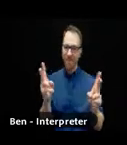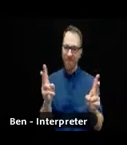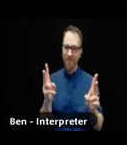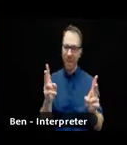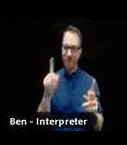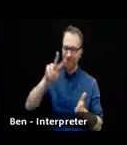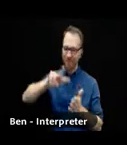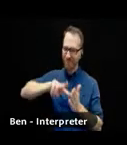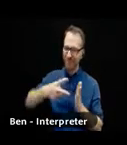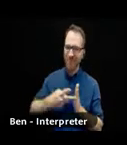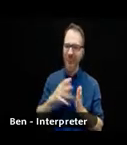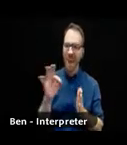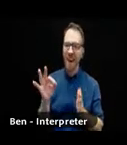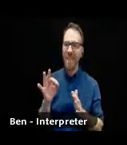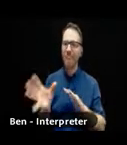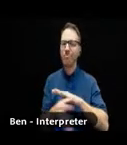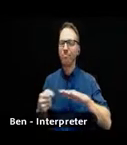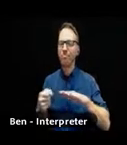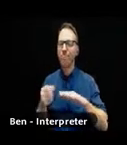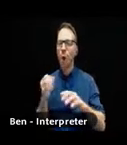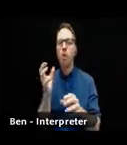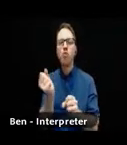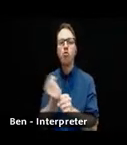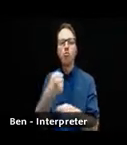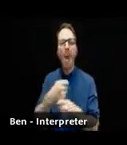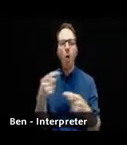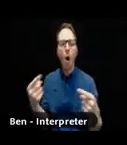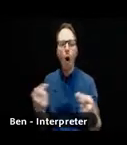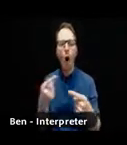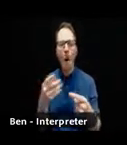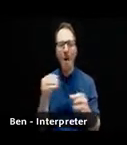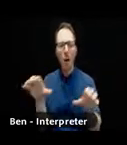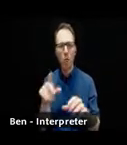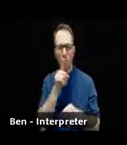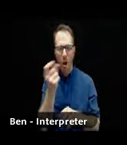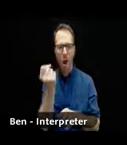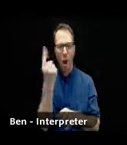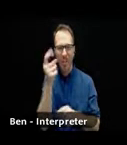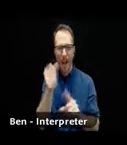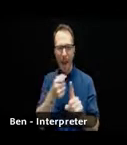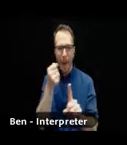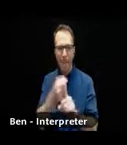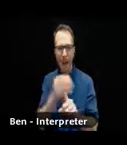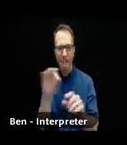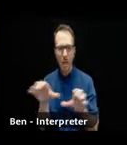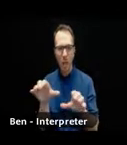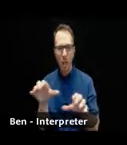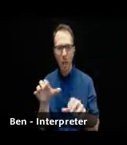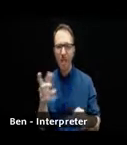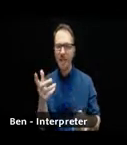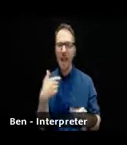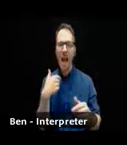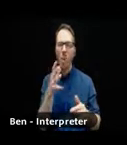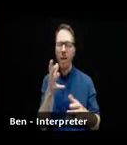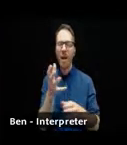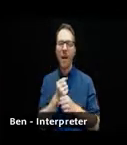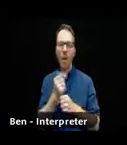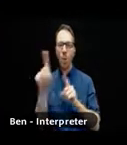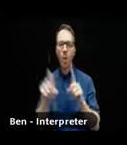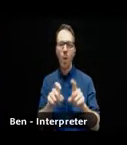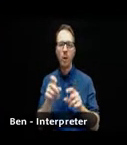on, creating that harm and do really mm-hmm. understand the impact of the action? So let me just get these questions